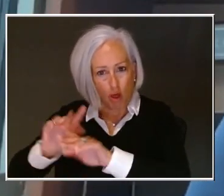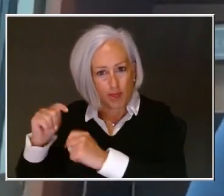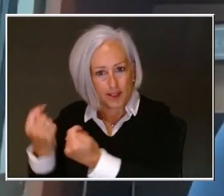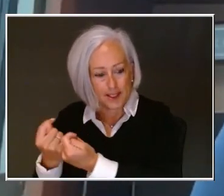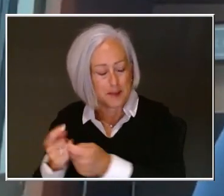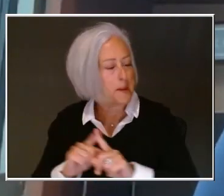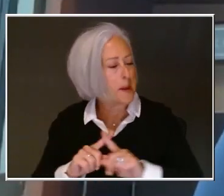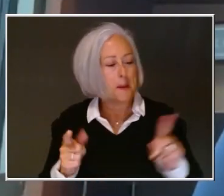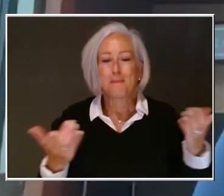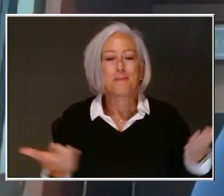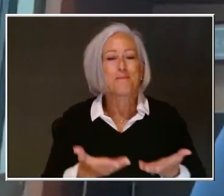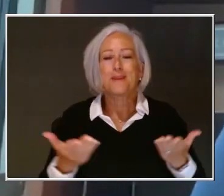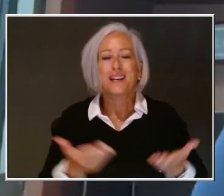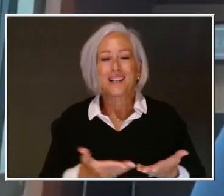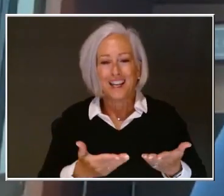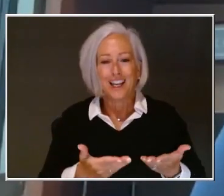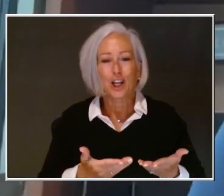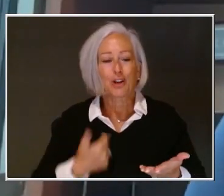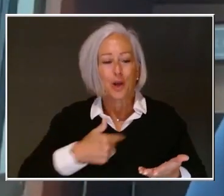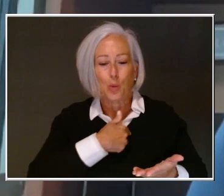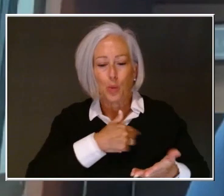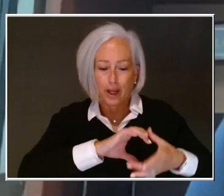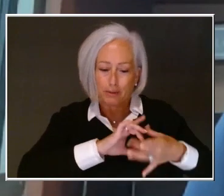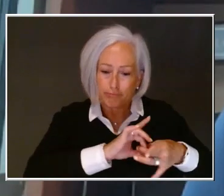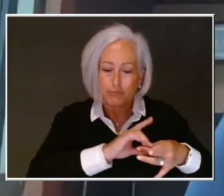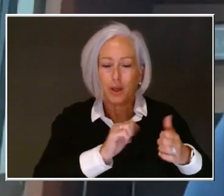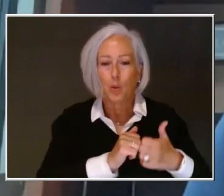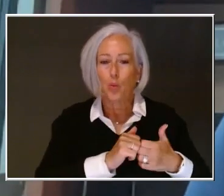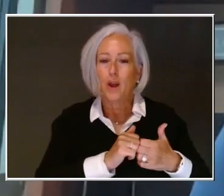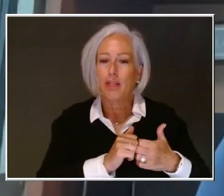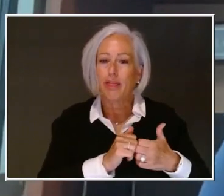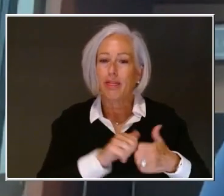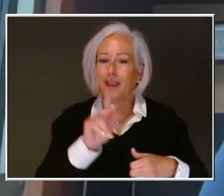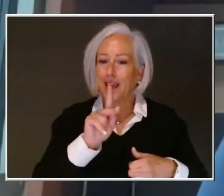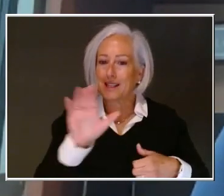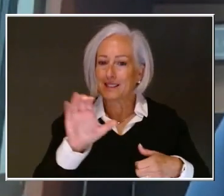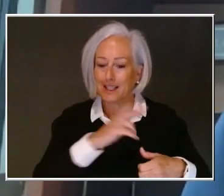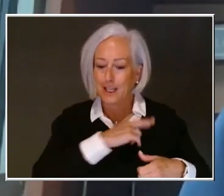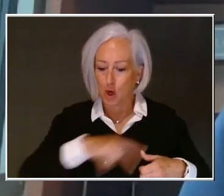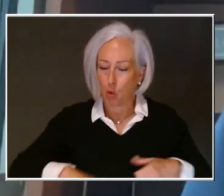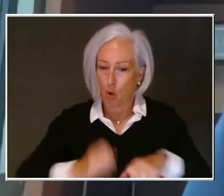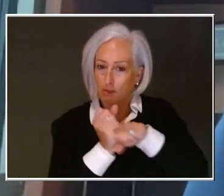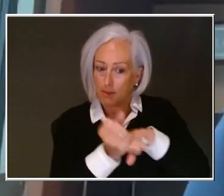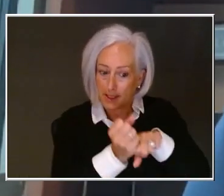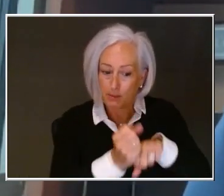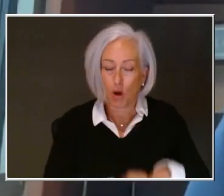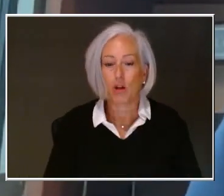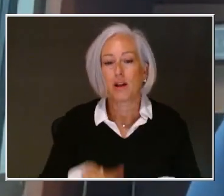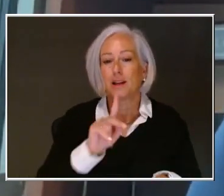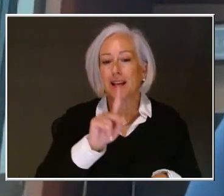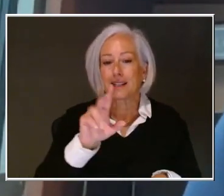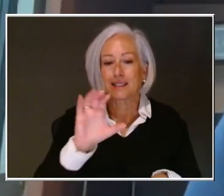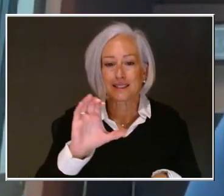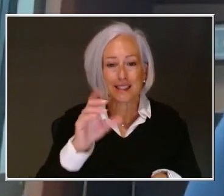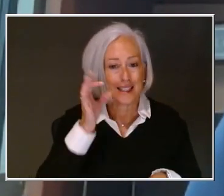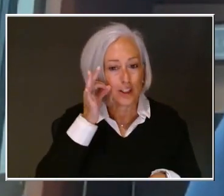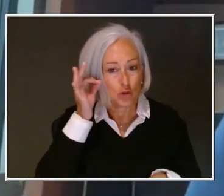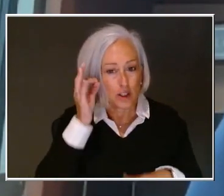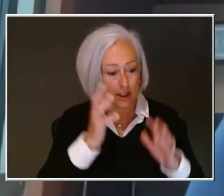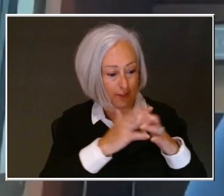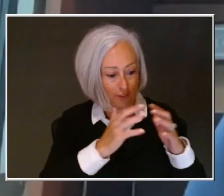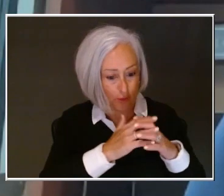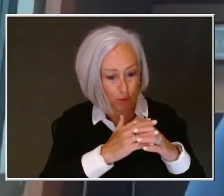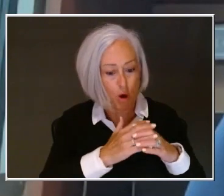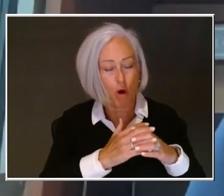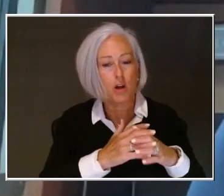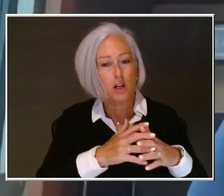affiliation with the Kansas City Chiefs and the Kansas City Royals, is these affiliations are going into bigger health systems now, which gives you just a